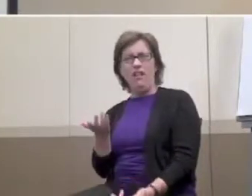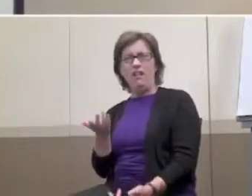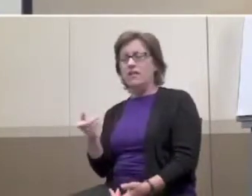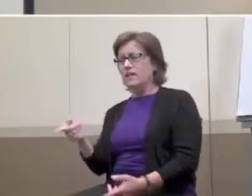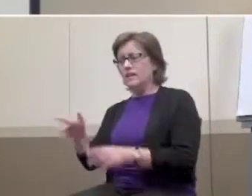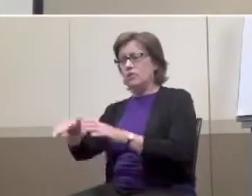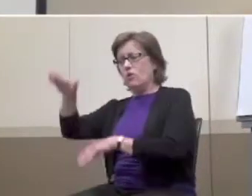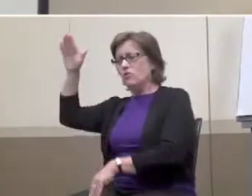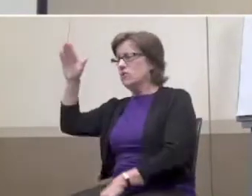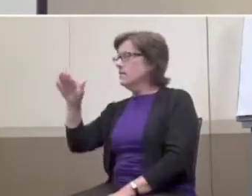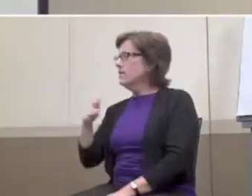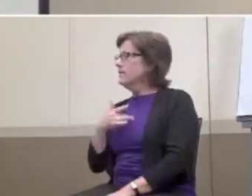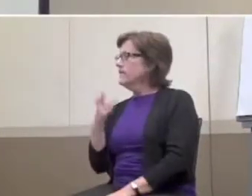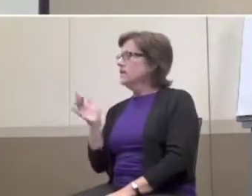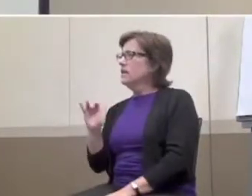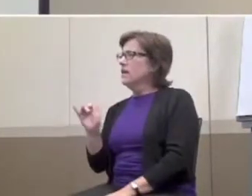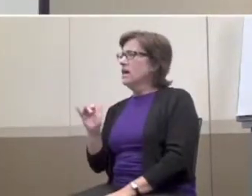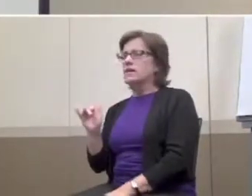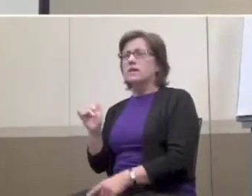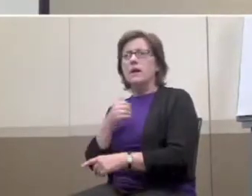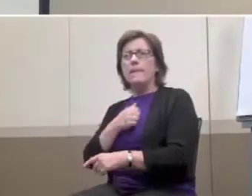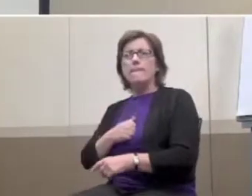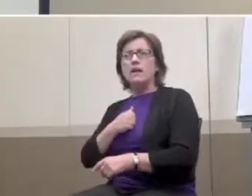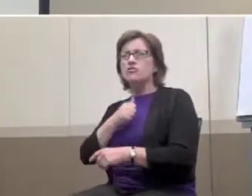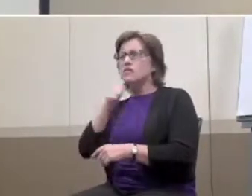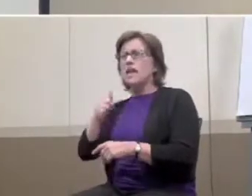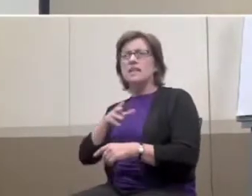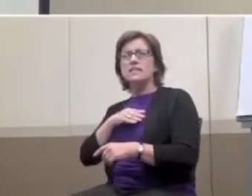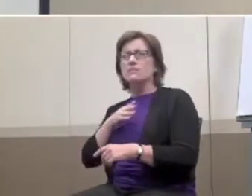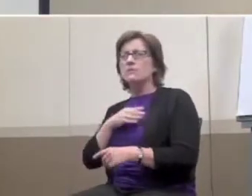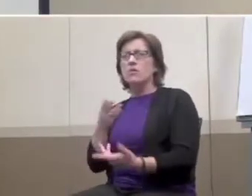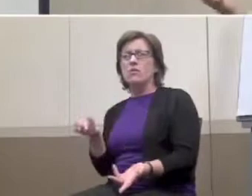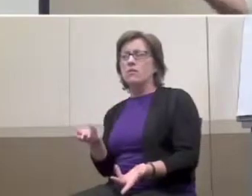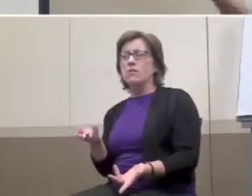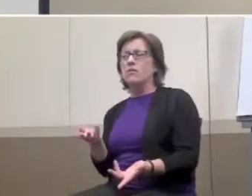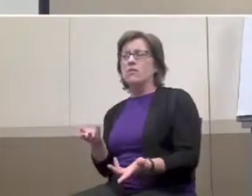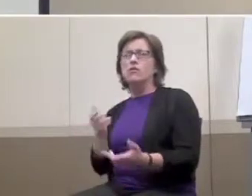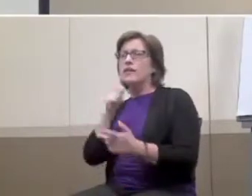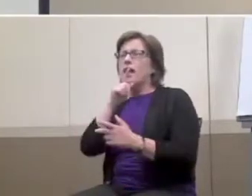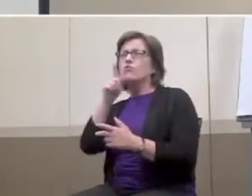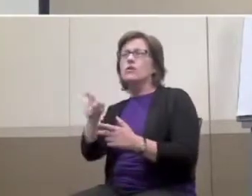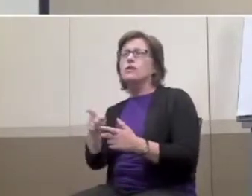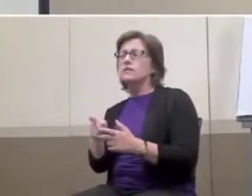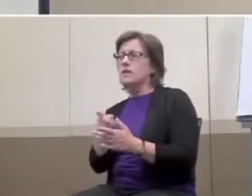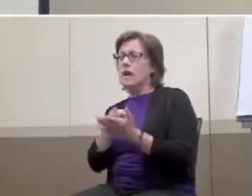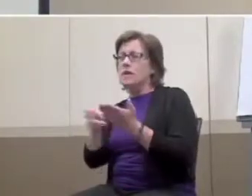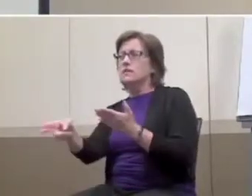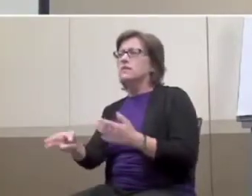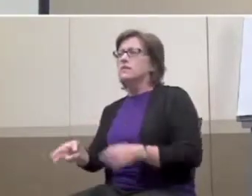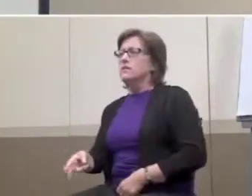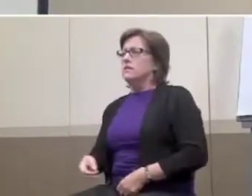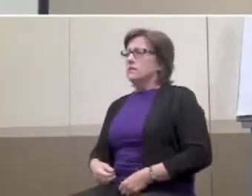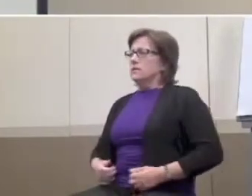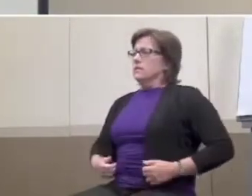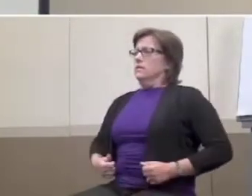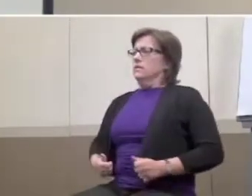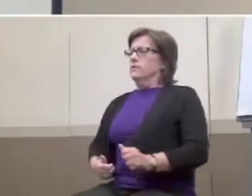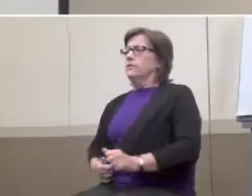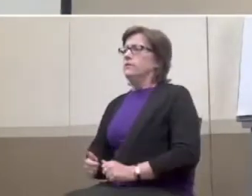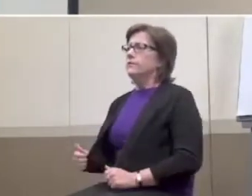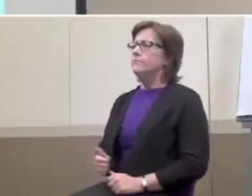grows up feeling like apologies are not acceptable or insincere. Yes? I missed kind of what you said